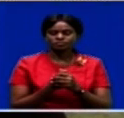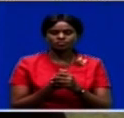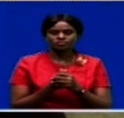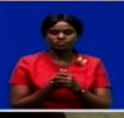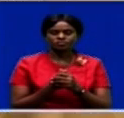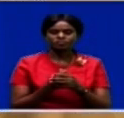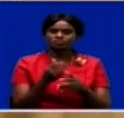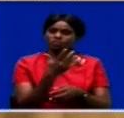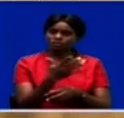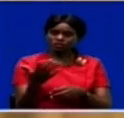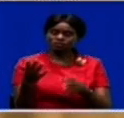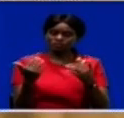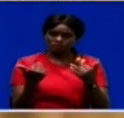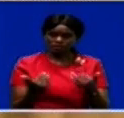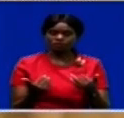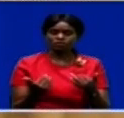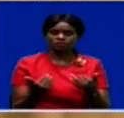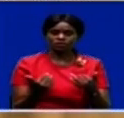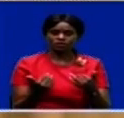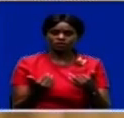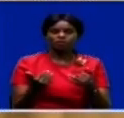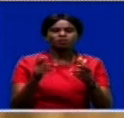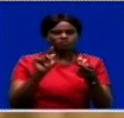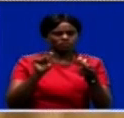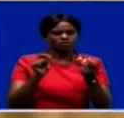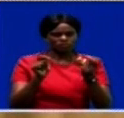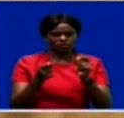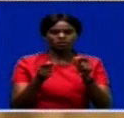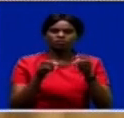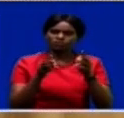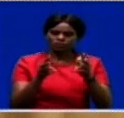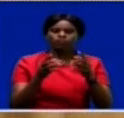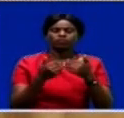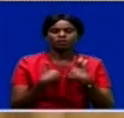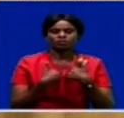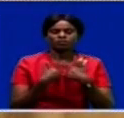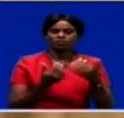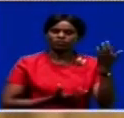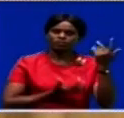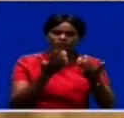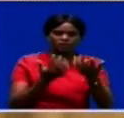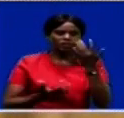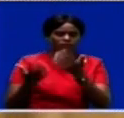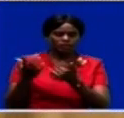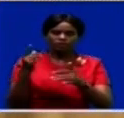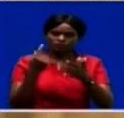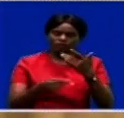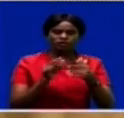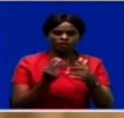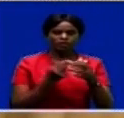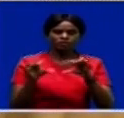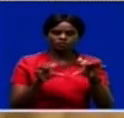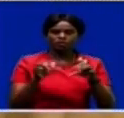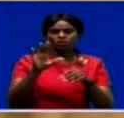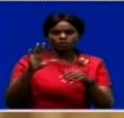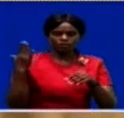things have now taken a different dimension. So the firefighting that we could be doing back home in